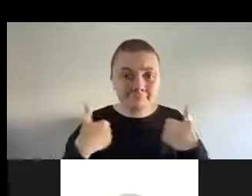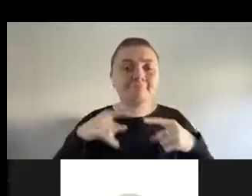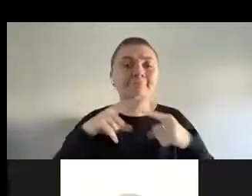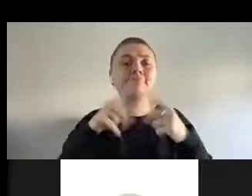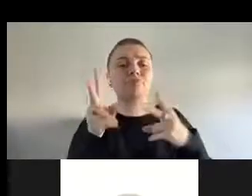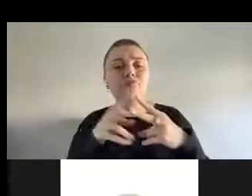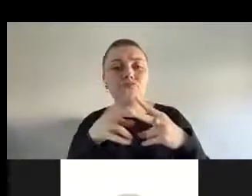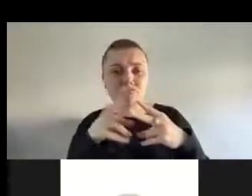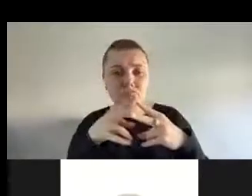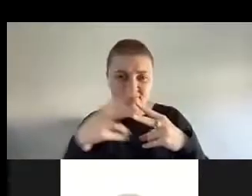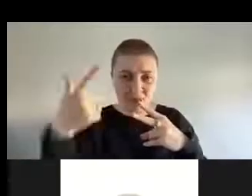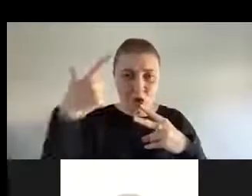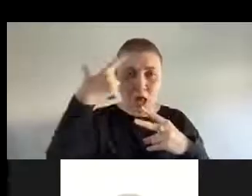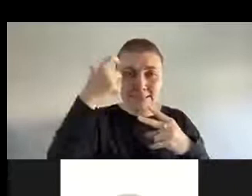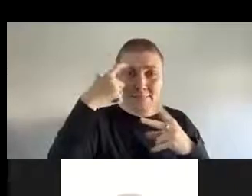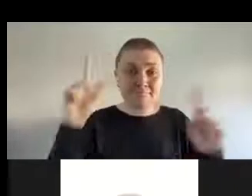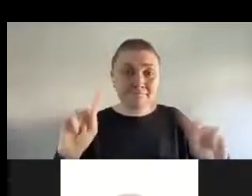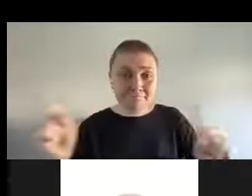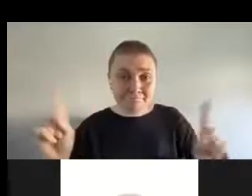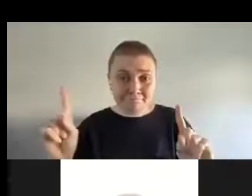this idea that